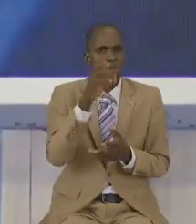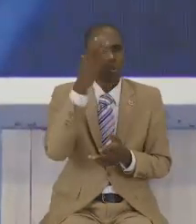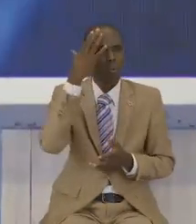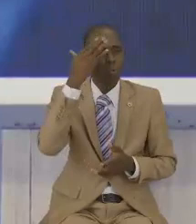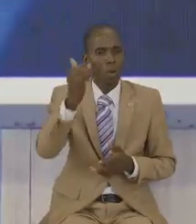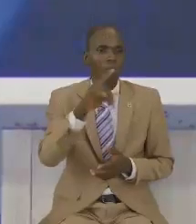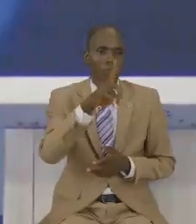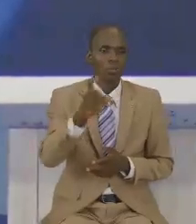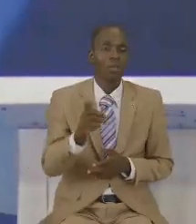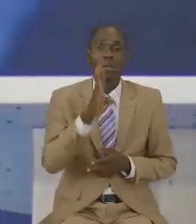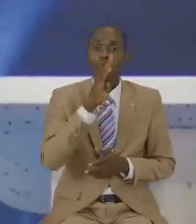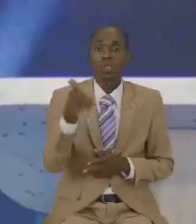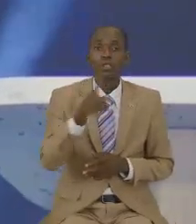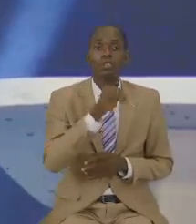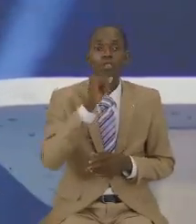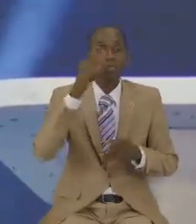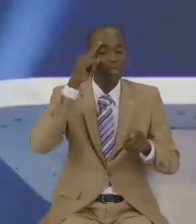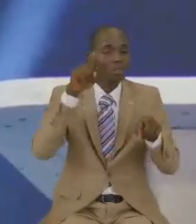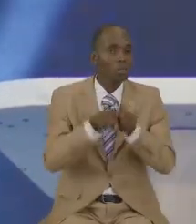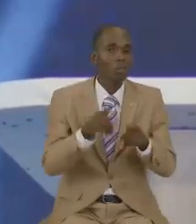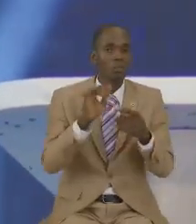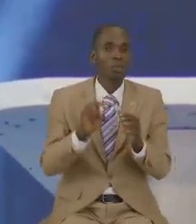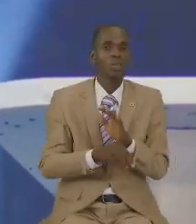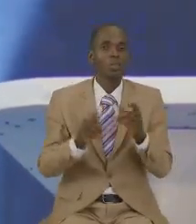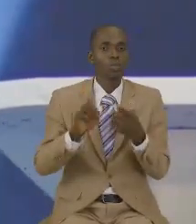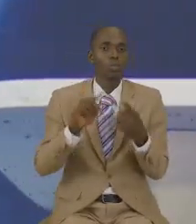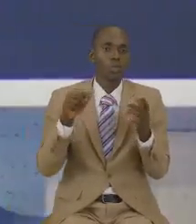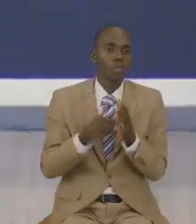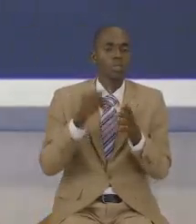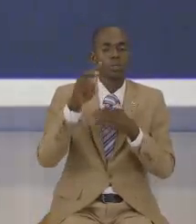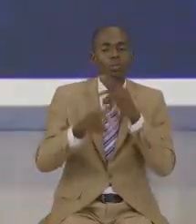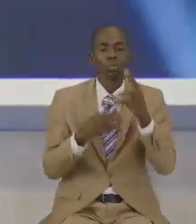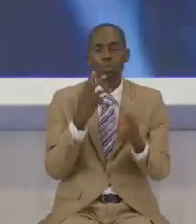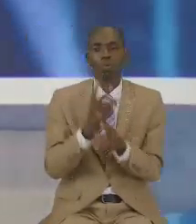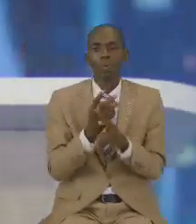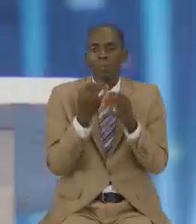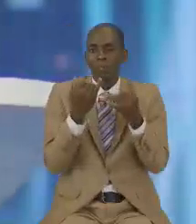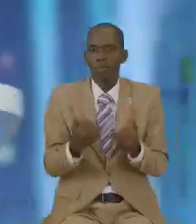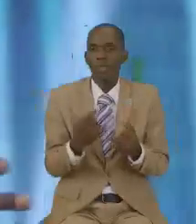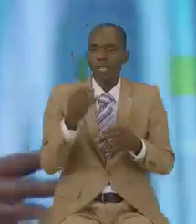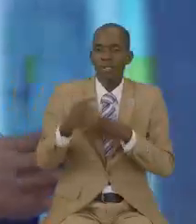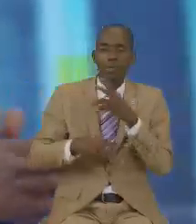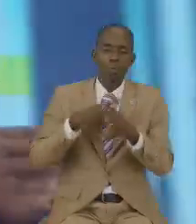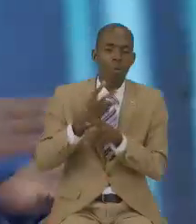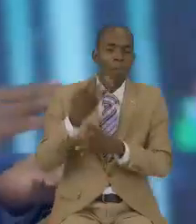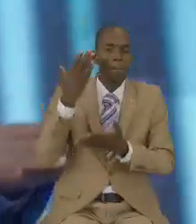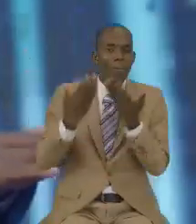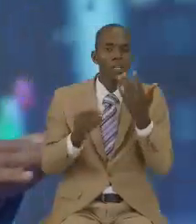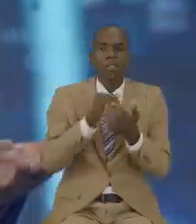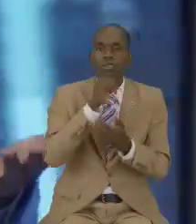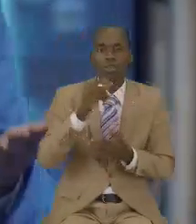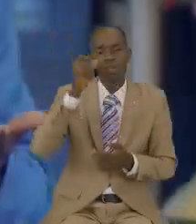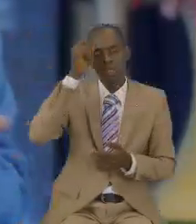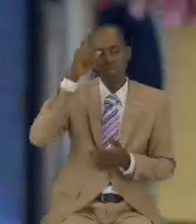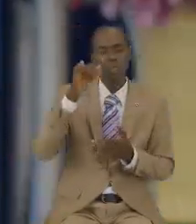Why? Be not conformed to this world. Now, the world, you may not understand, is going